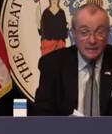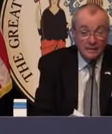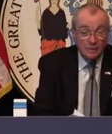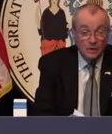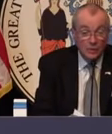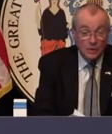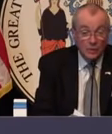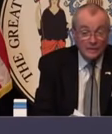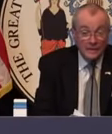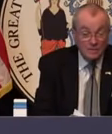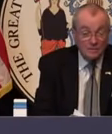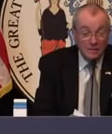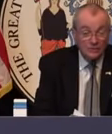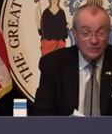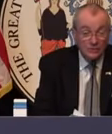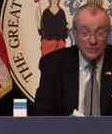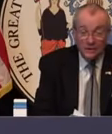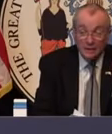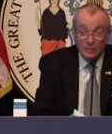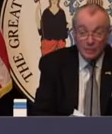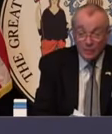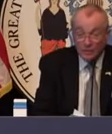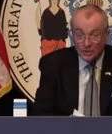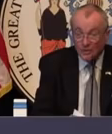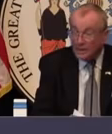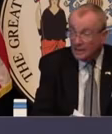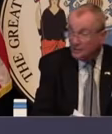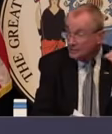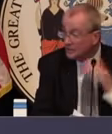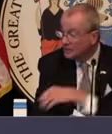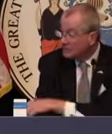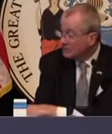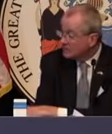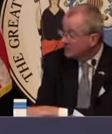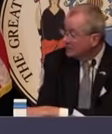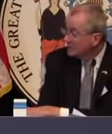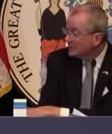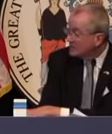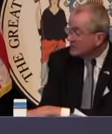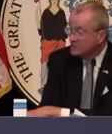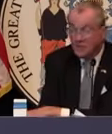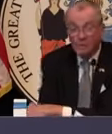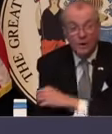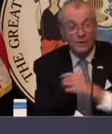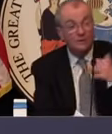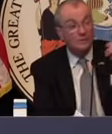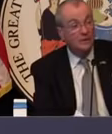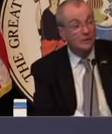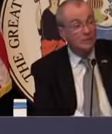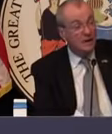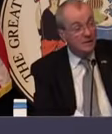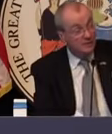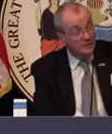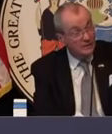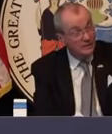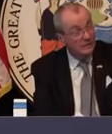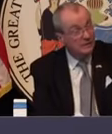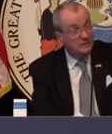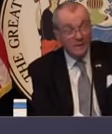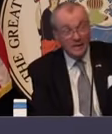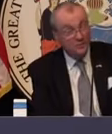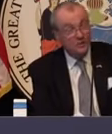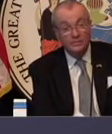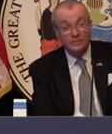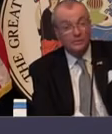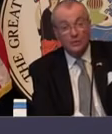Dan. We don't look at one-day spikes when we look at trend lines. Judy and Christina and the rest of the team want us, remind us that